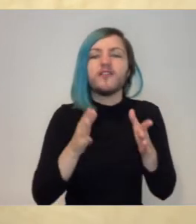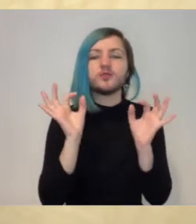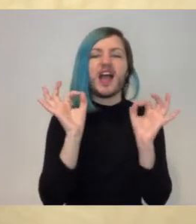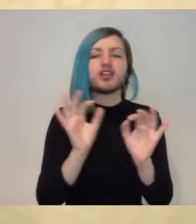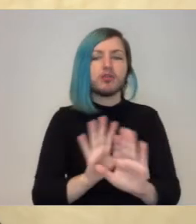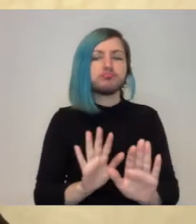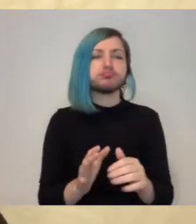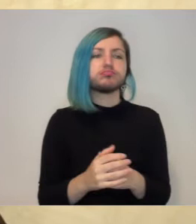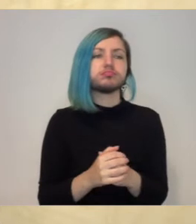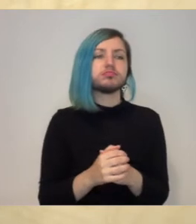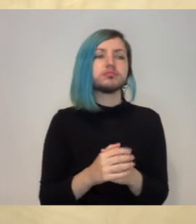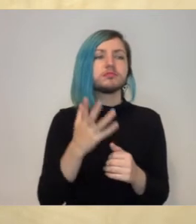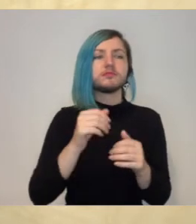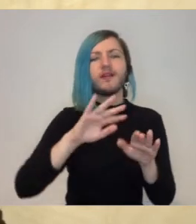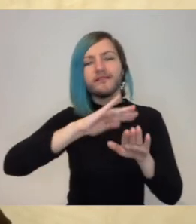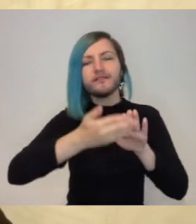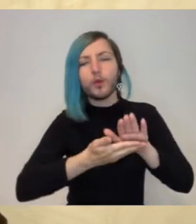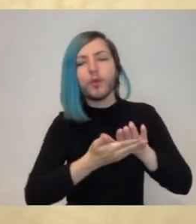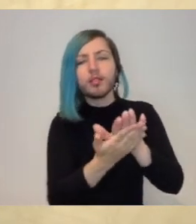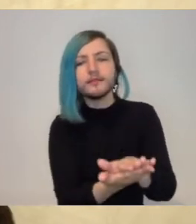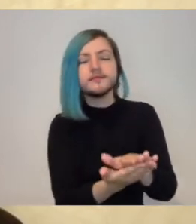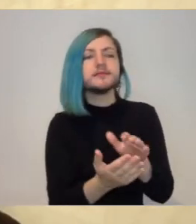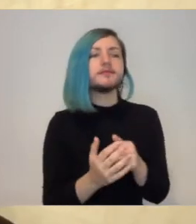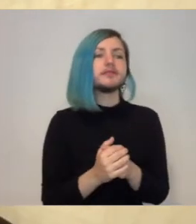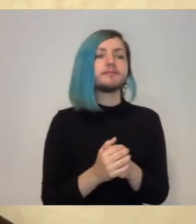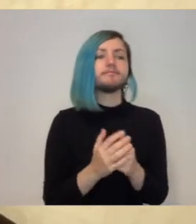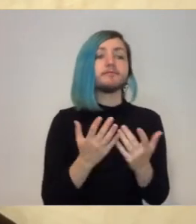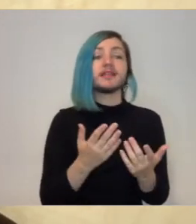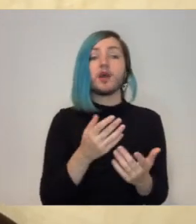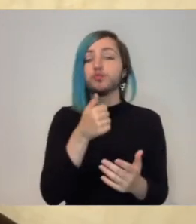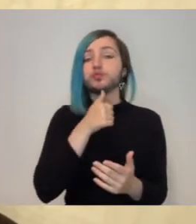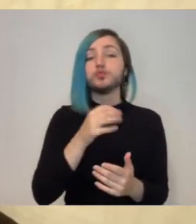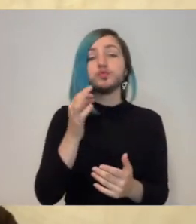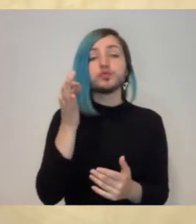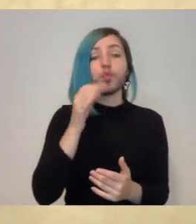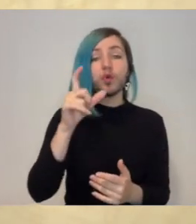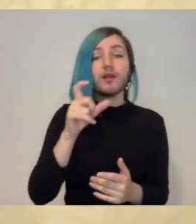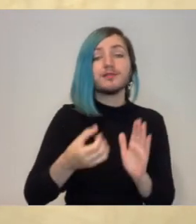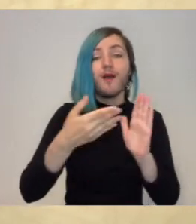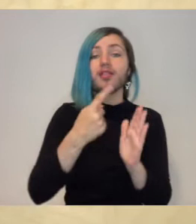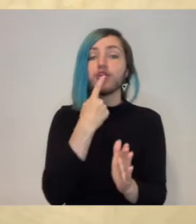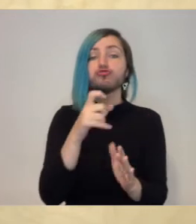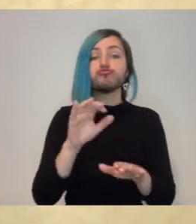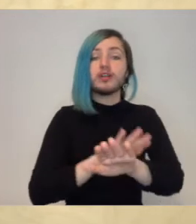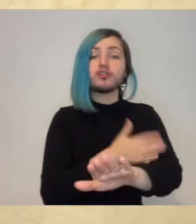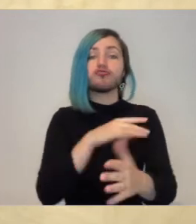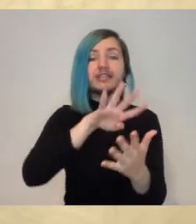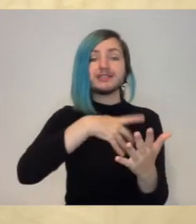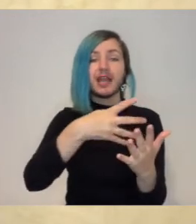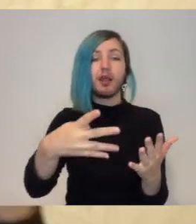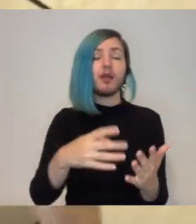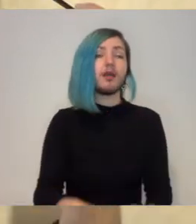accurate, and it's kind of got the folds around the bottom. And I'm going to grab my watercolours to get the kind of red and green check on